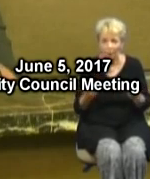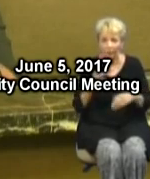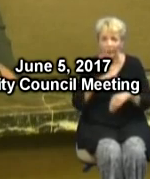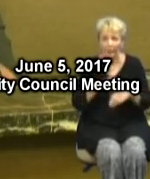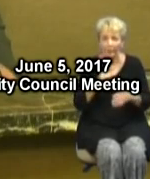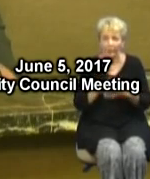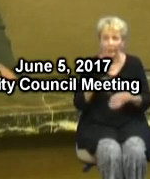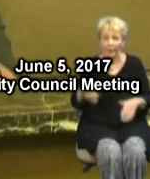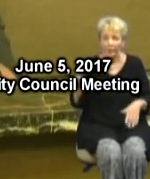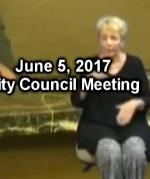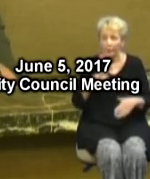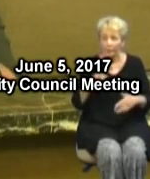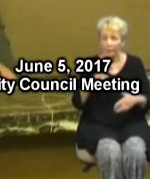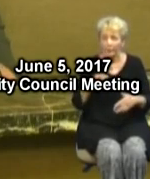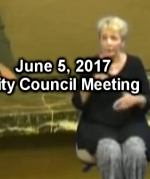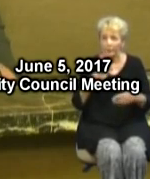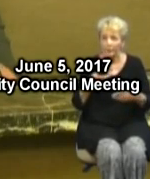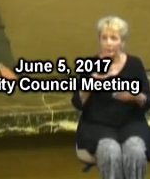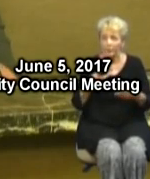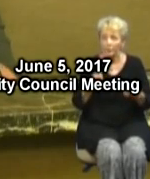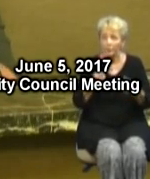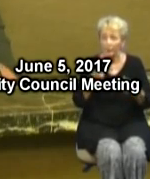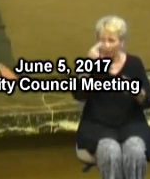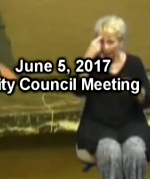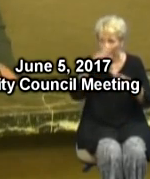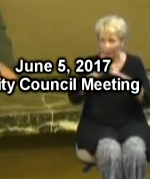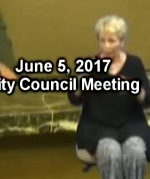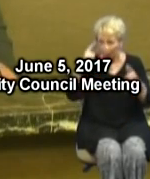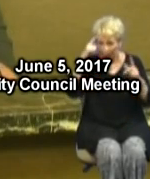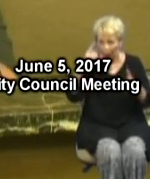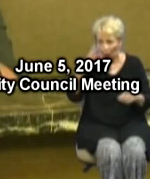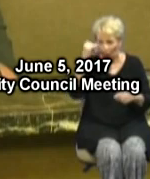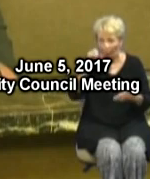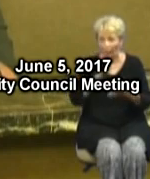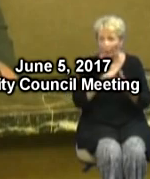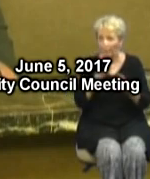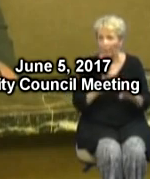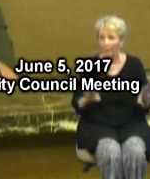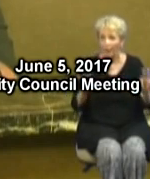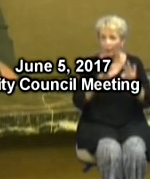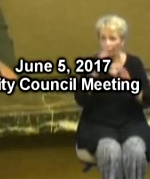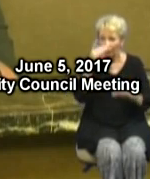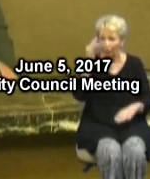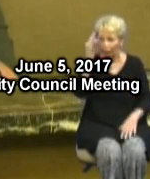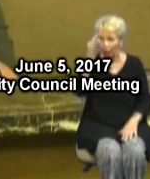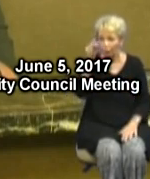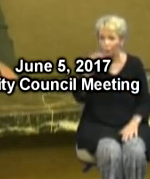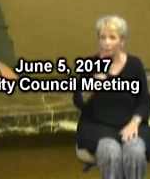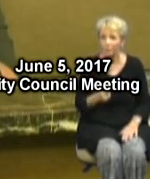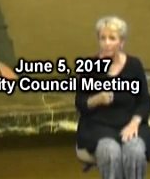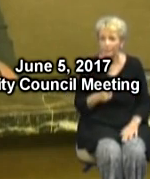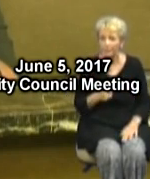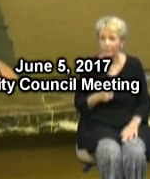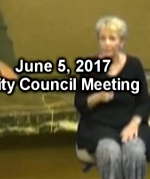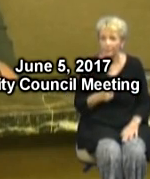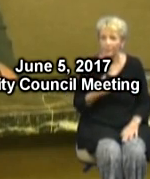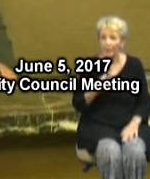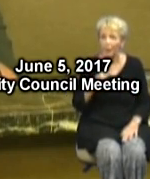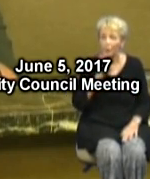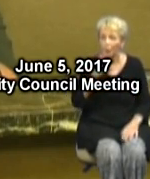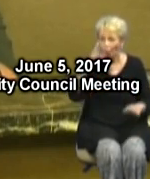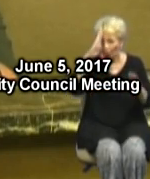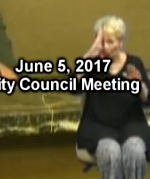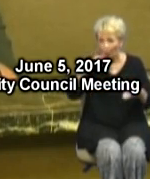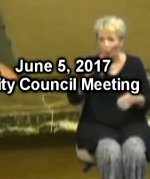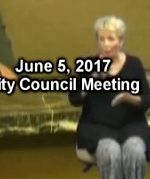that you spend thinking about your decisions and why they matter for the future. And I really hope